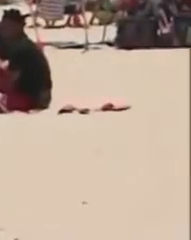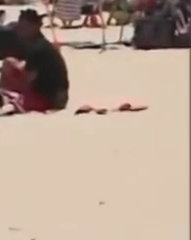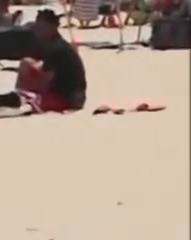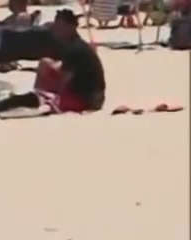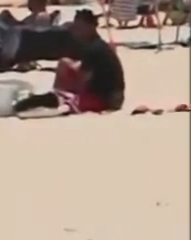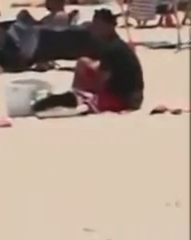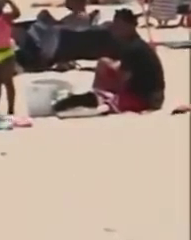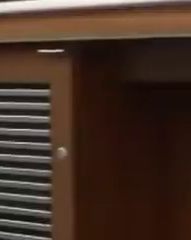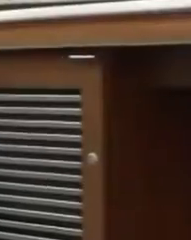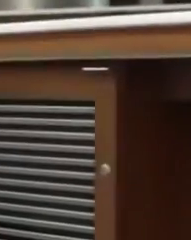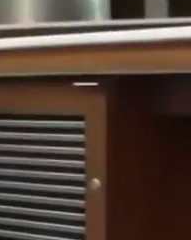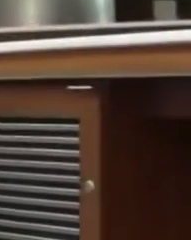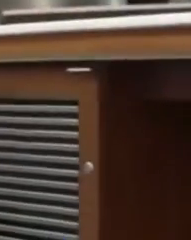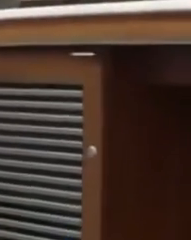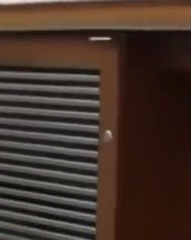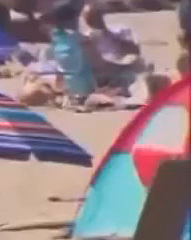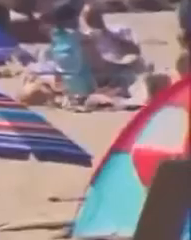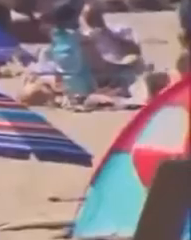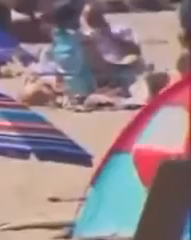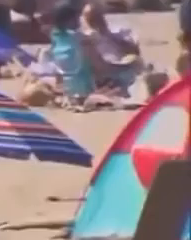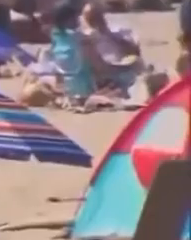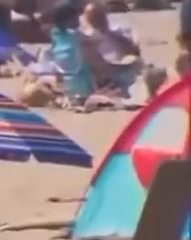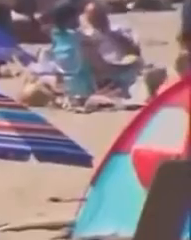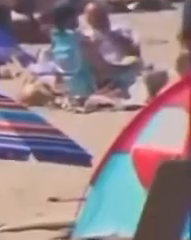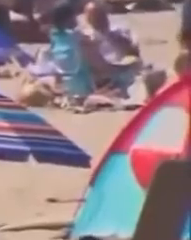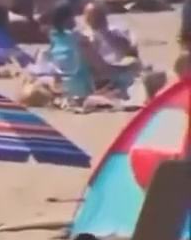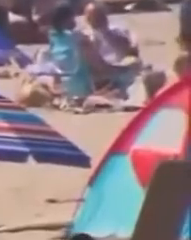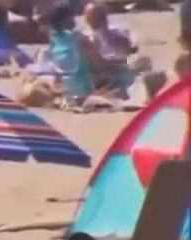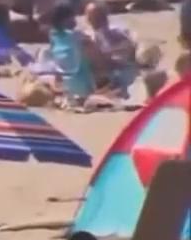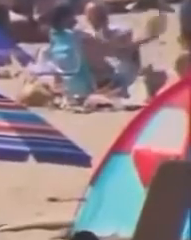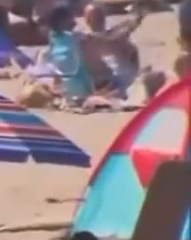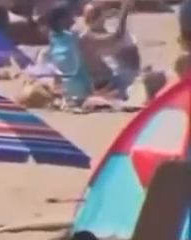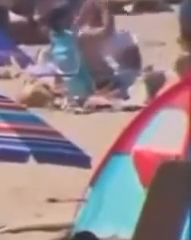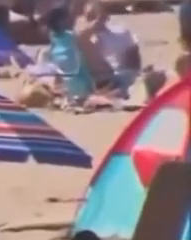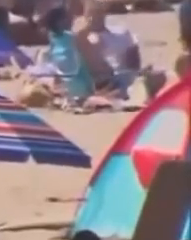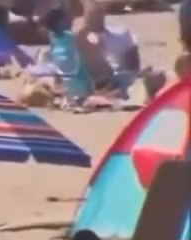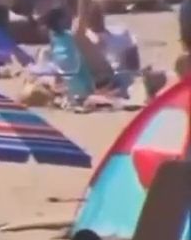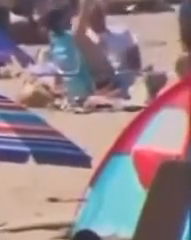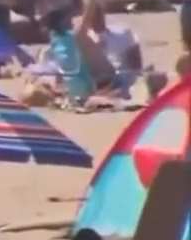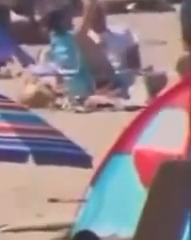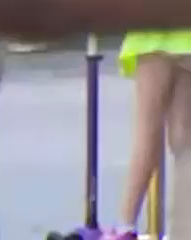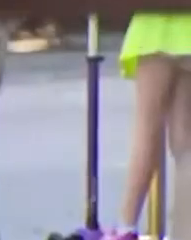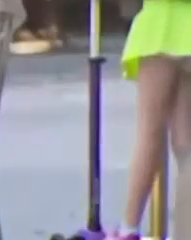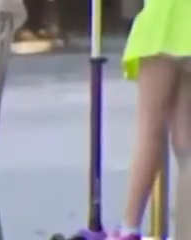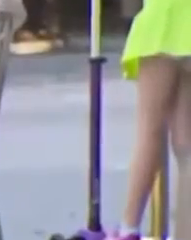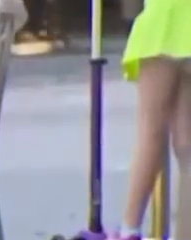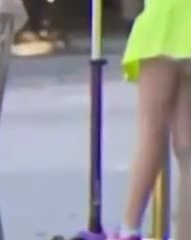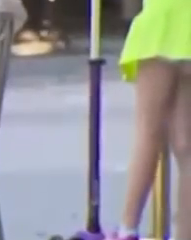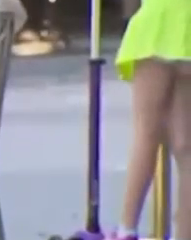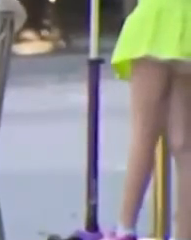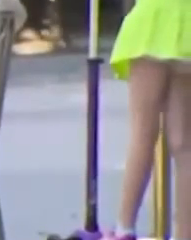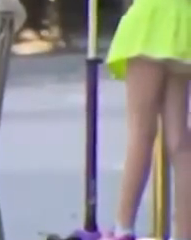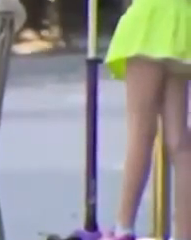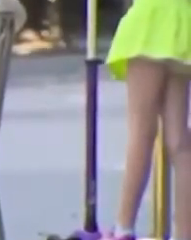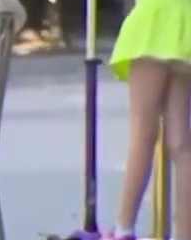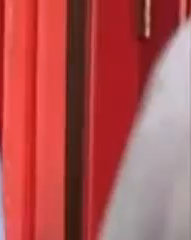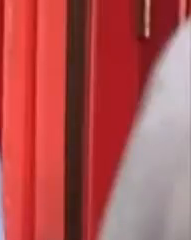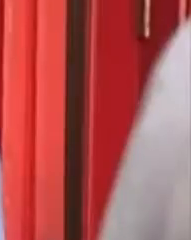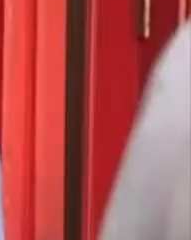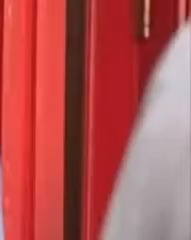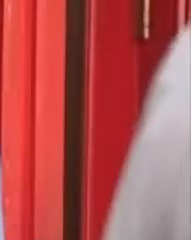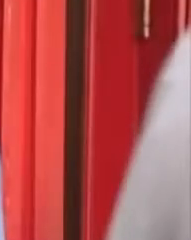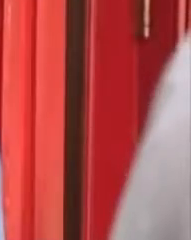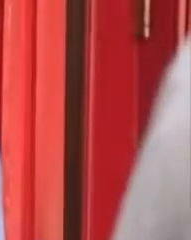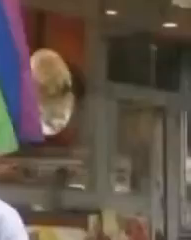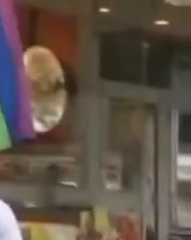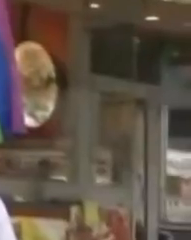cases in numerous states like Florida and Texas. Those rising numbers attributed in part to the reopening of bars and restaurants too early.